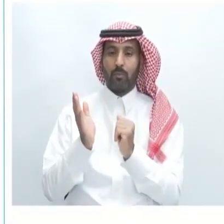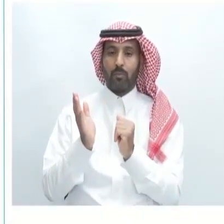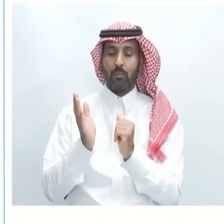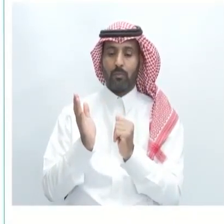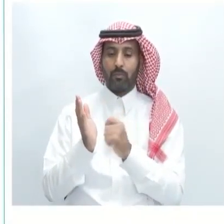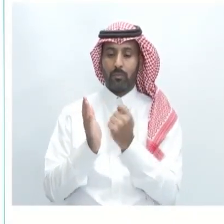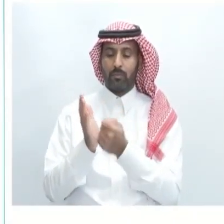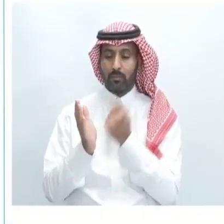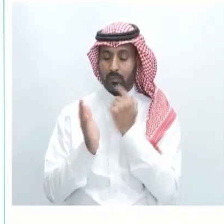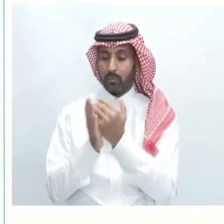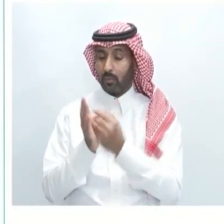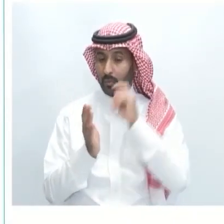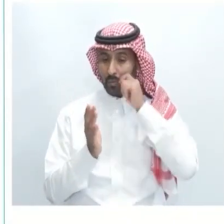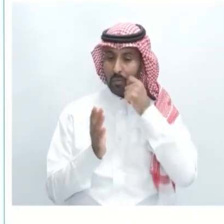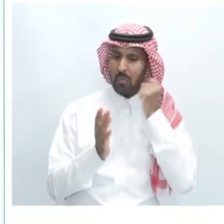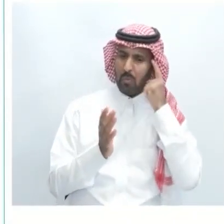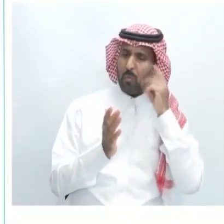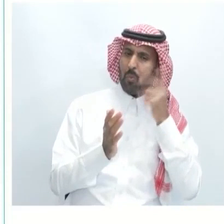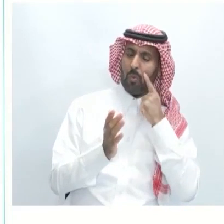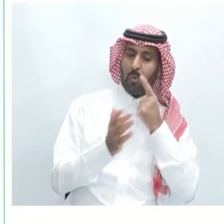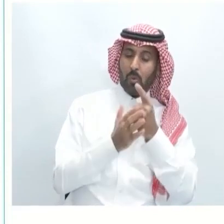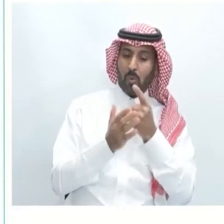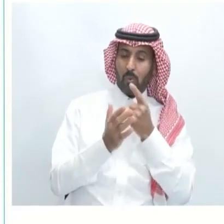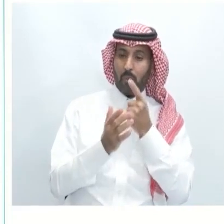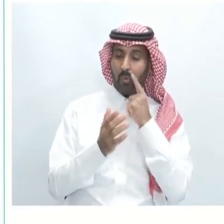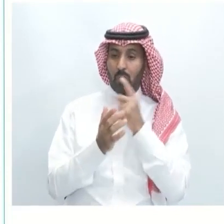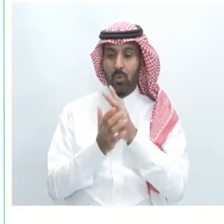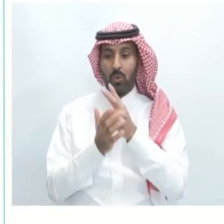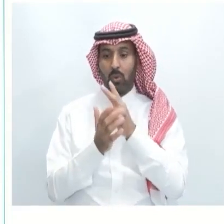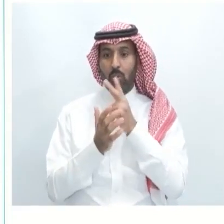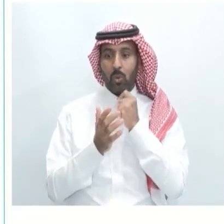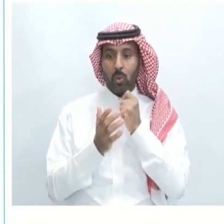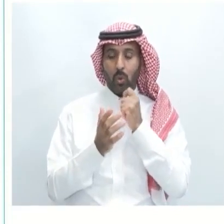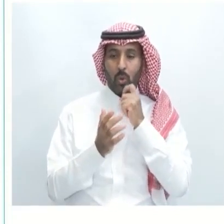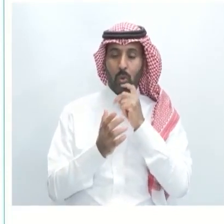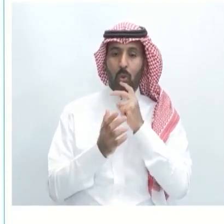an article. For example, the man who thought he had inherited $12 million.